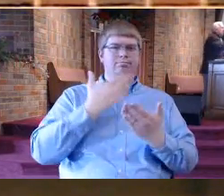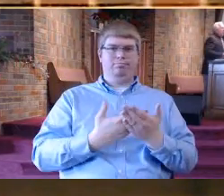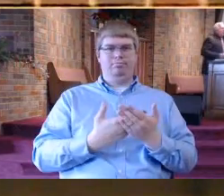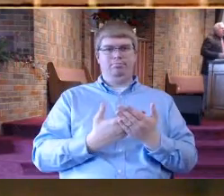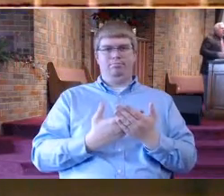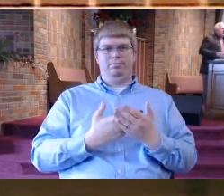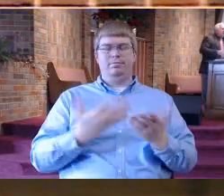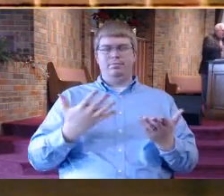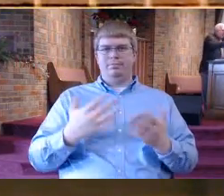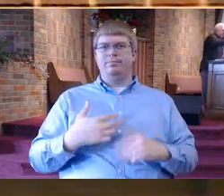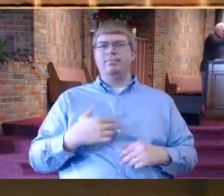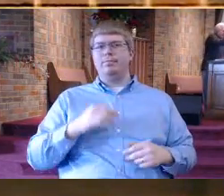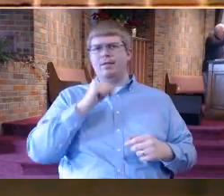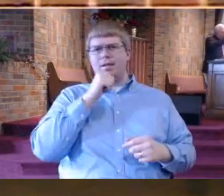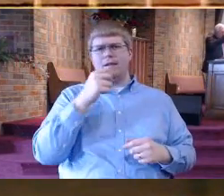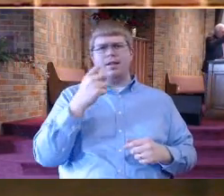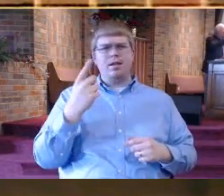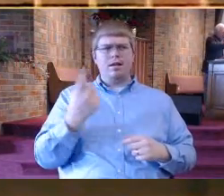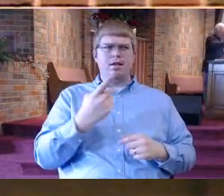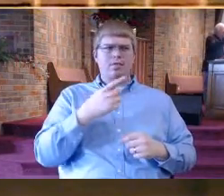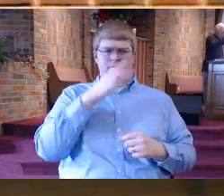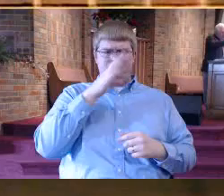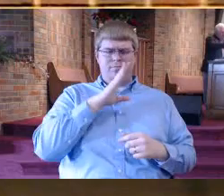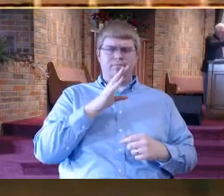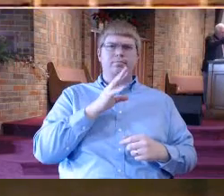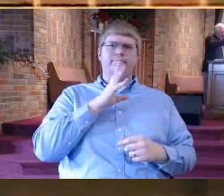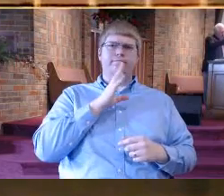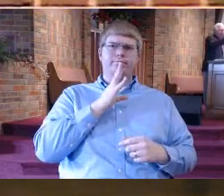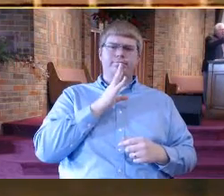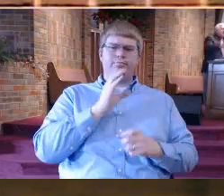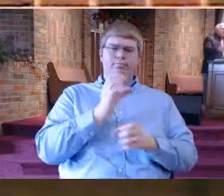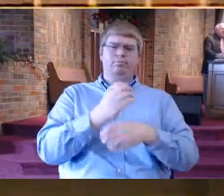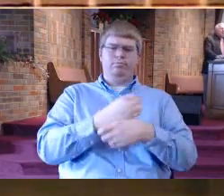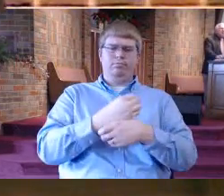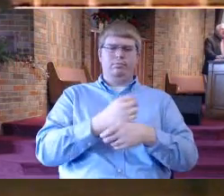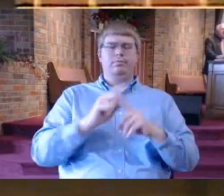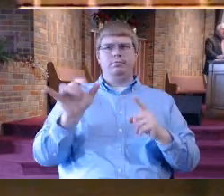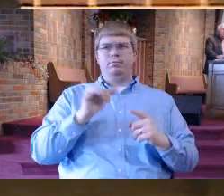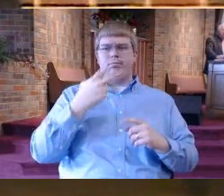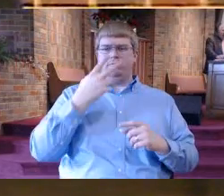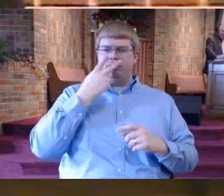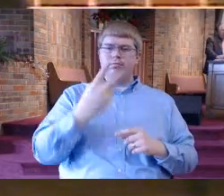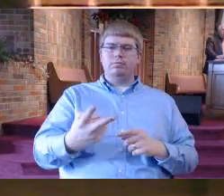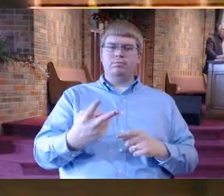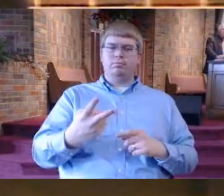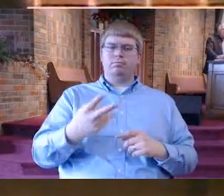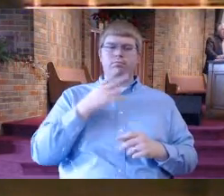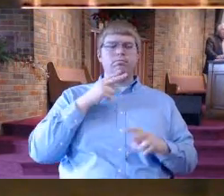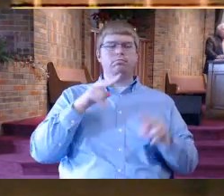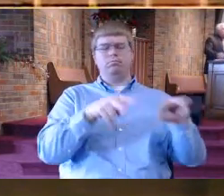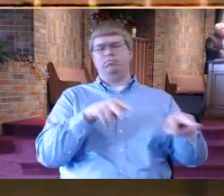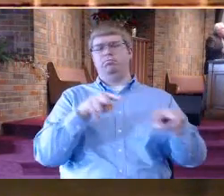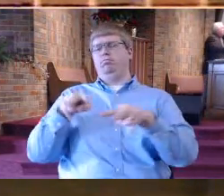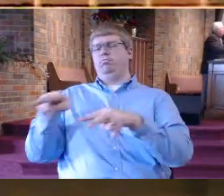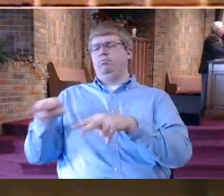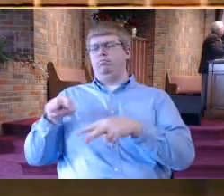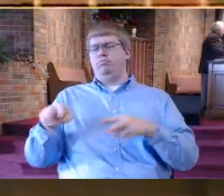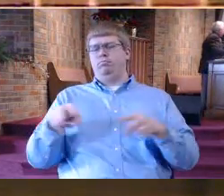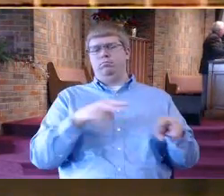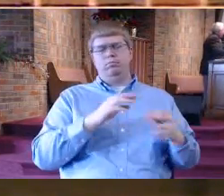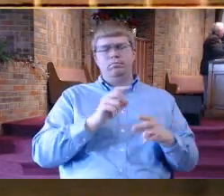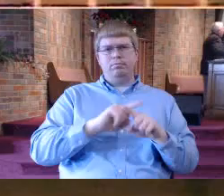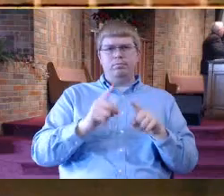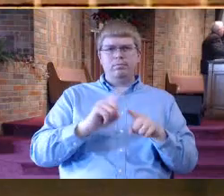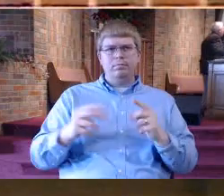was not only speaking, God was seeing. He was observing the things that were taking place there. God saw. Genesis chapter